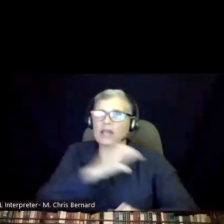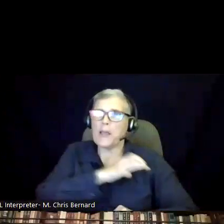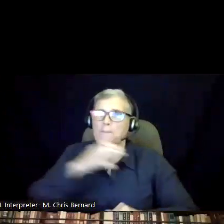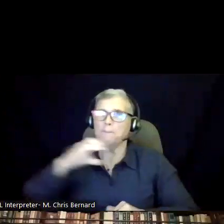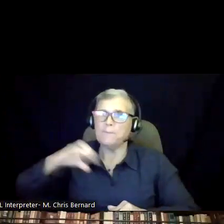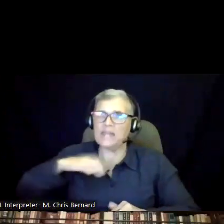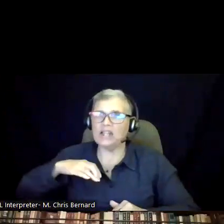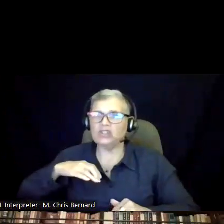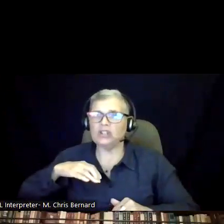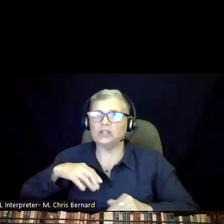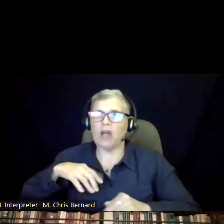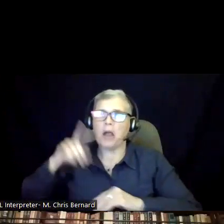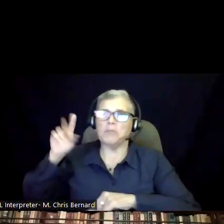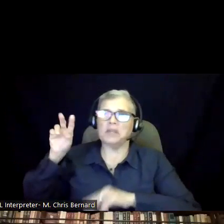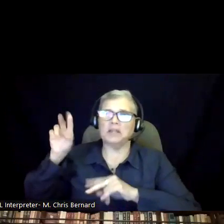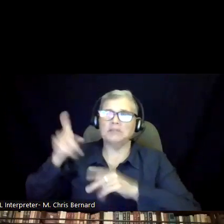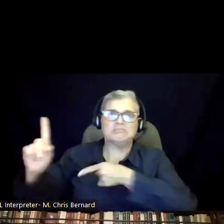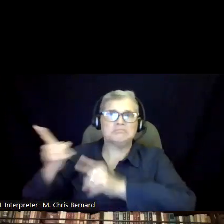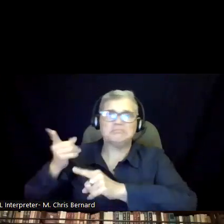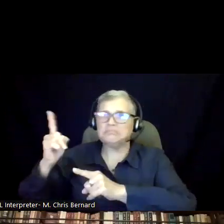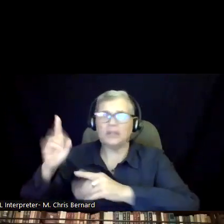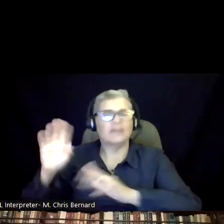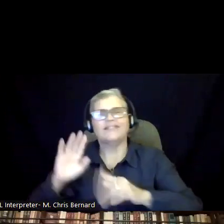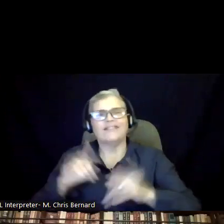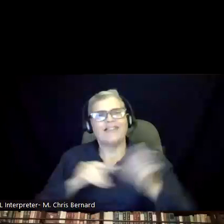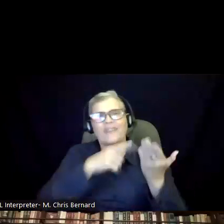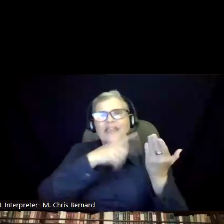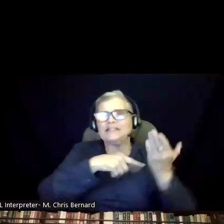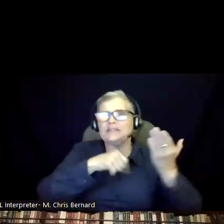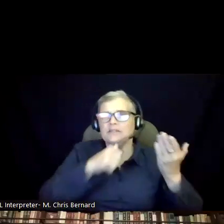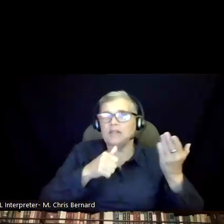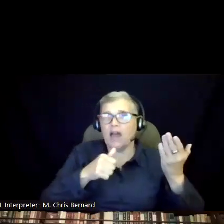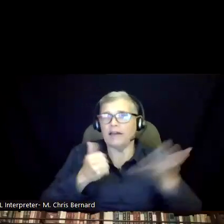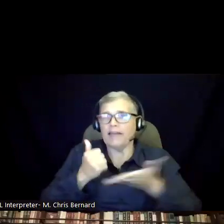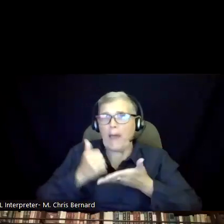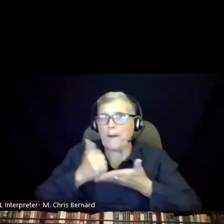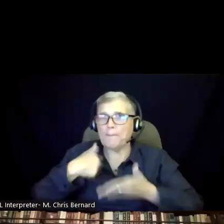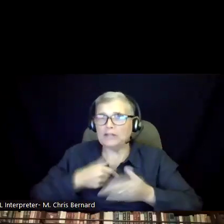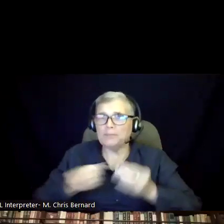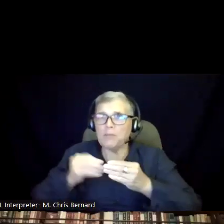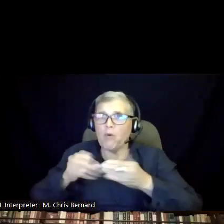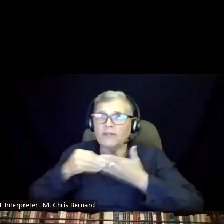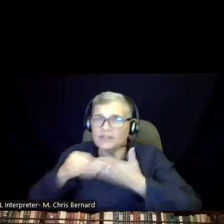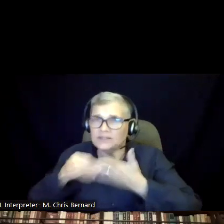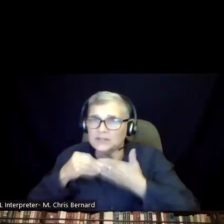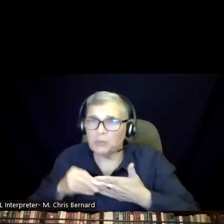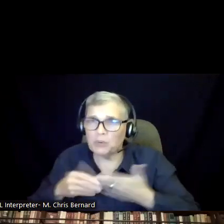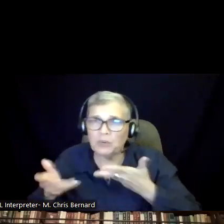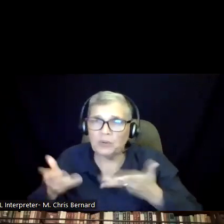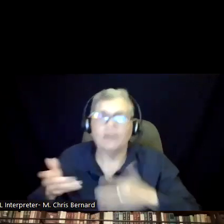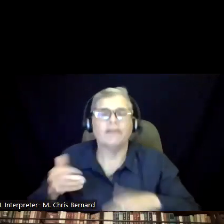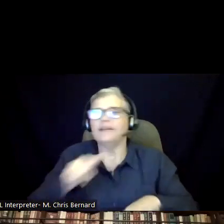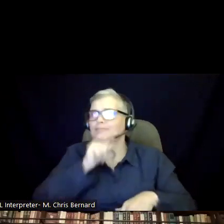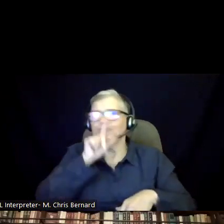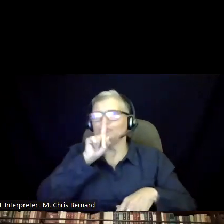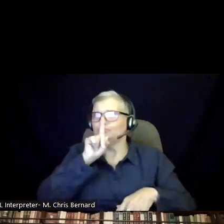the other. It doesn't show us how to be more relevant to broader constituencies. It doesn't necessarily say anything